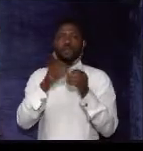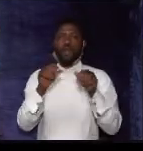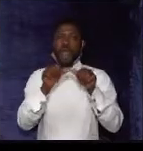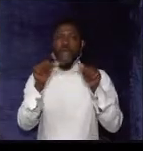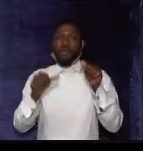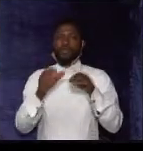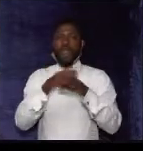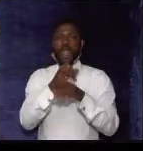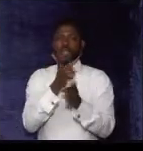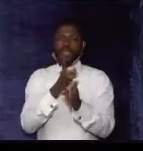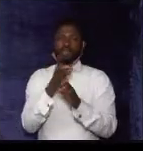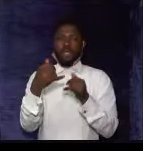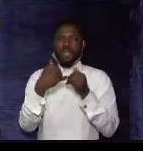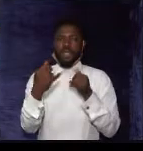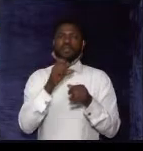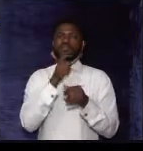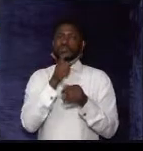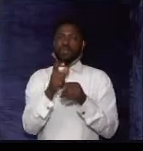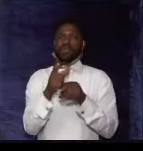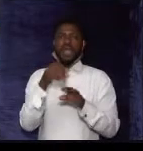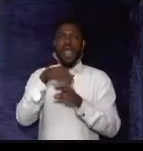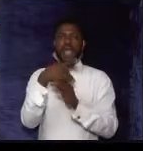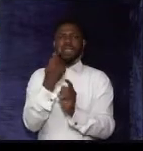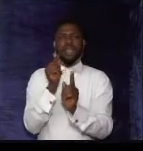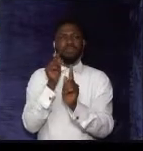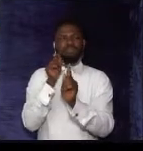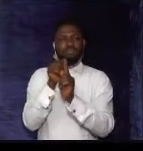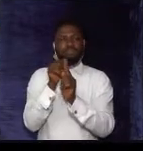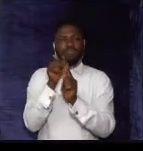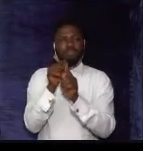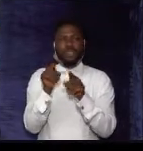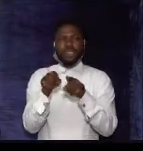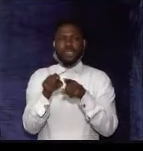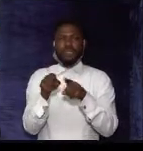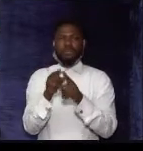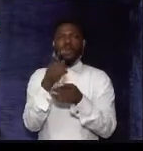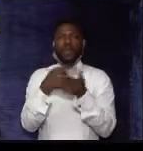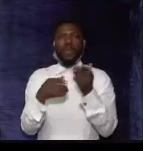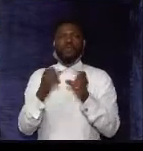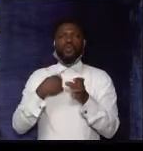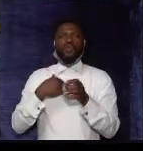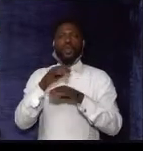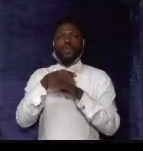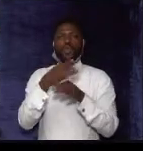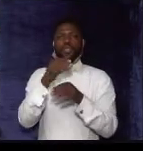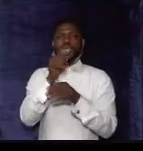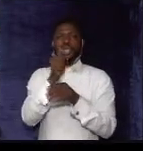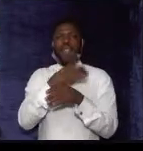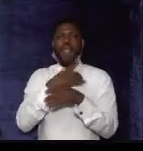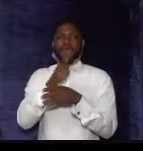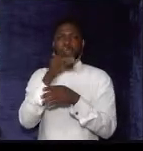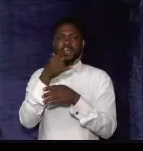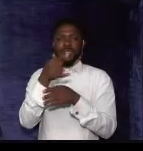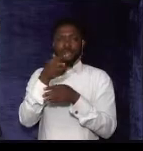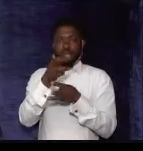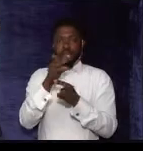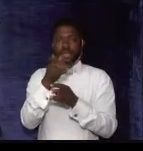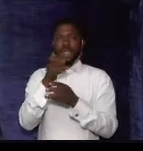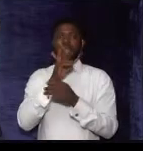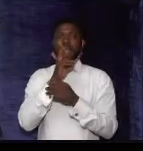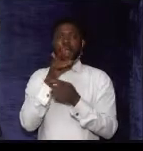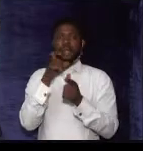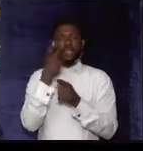longer angles on a straight line because they are not at the same point. So what do we call A and B the way they are right